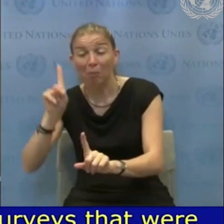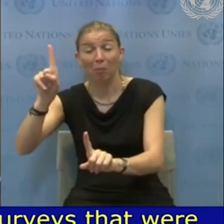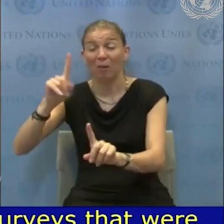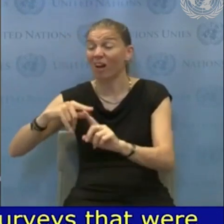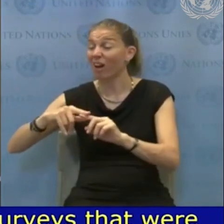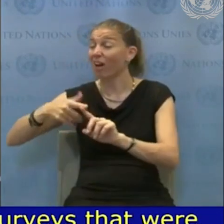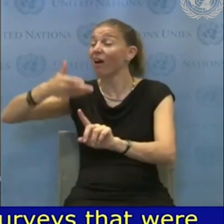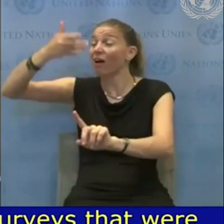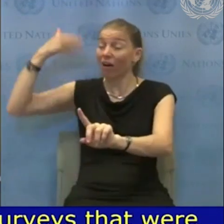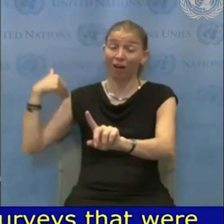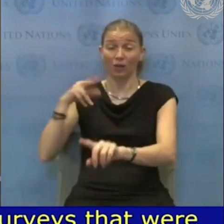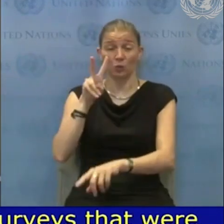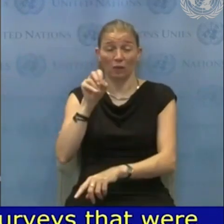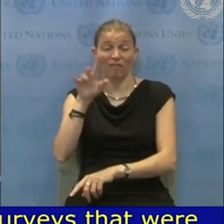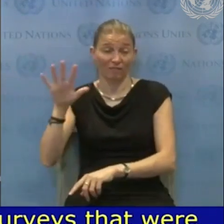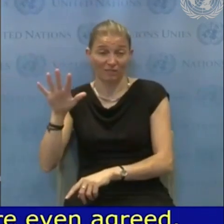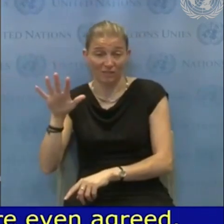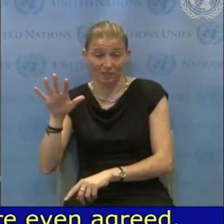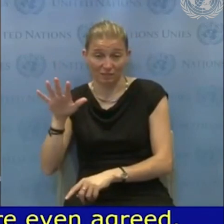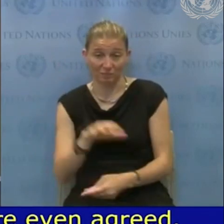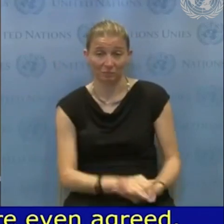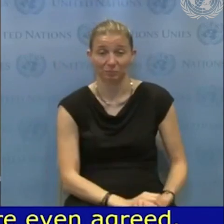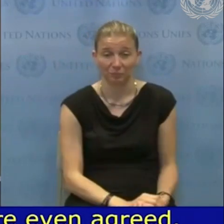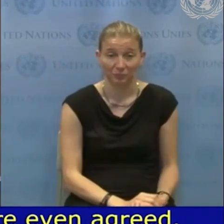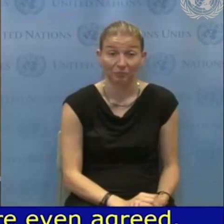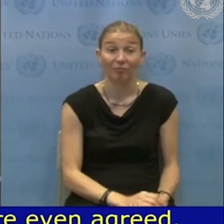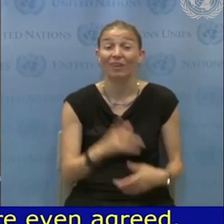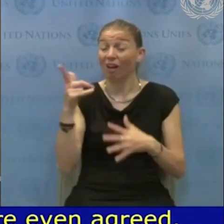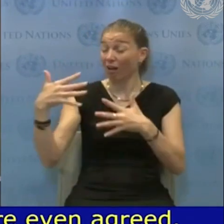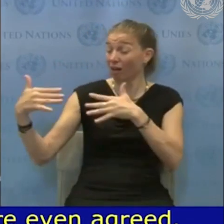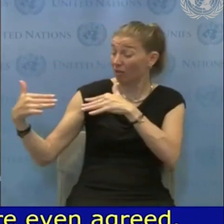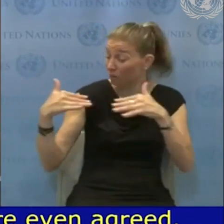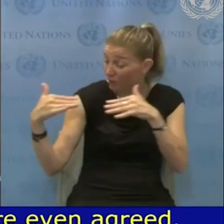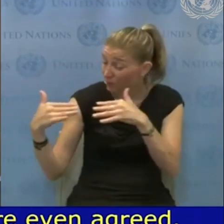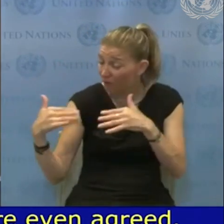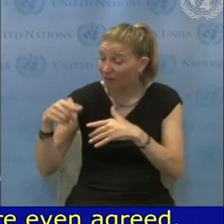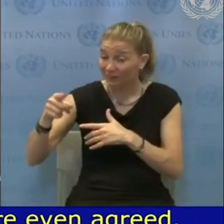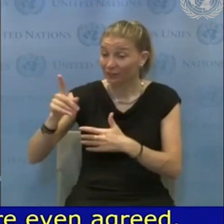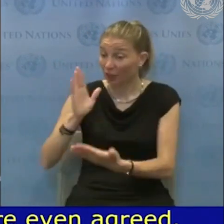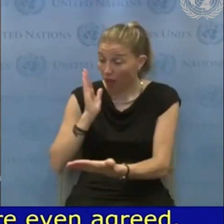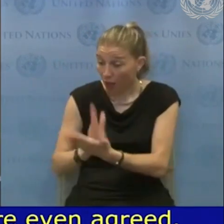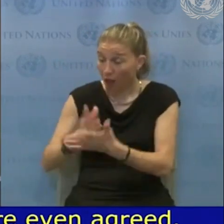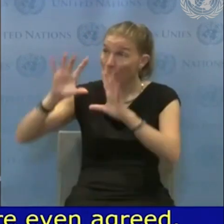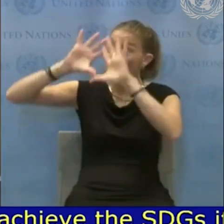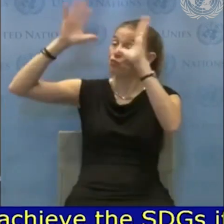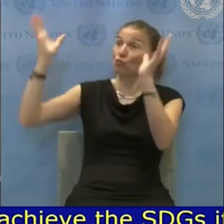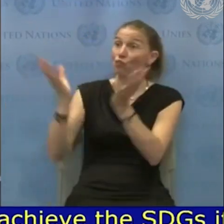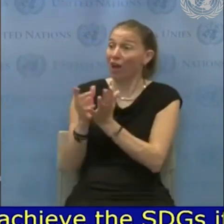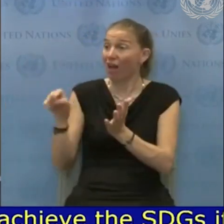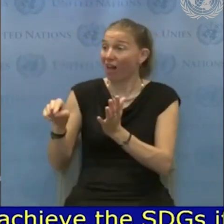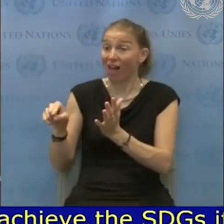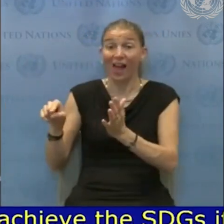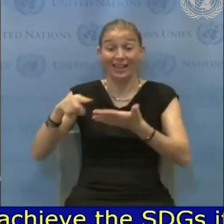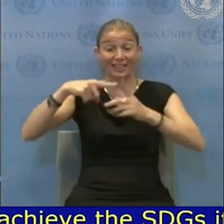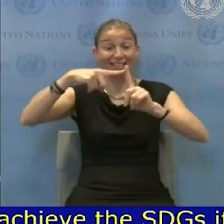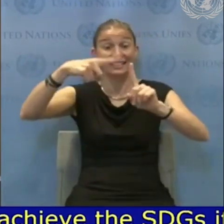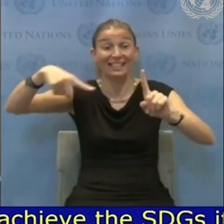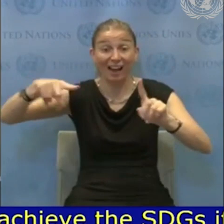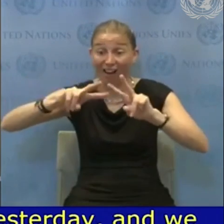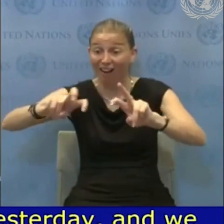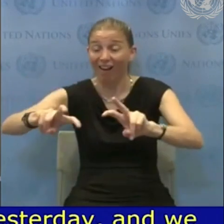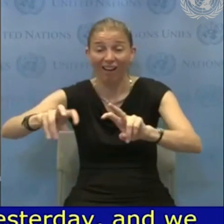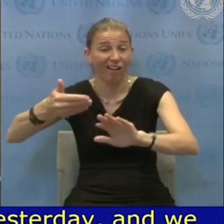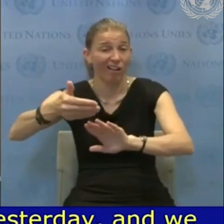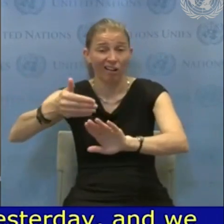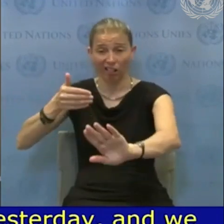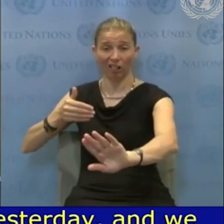yesterday and we don't even know about the realities that people are facing today. The UK government has led the